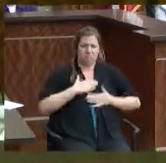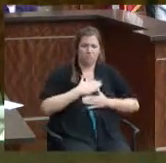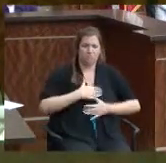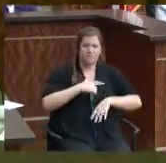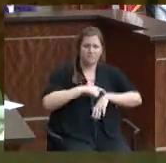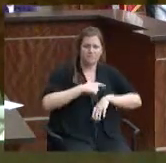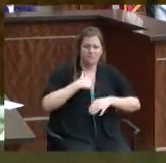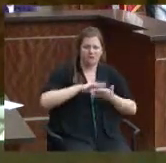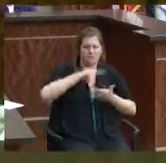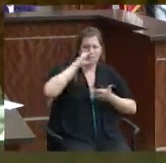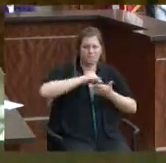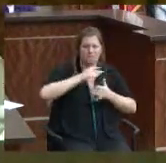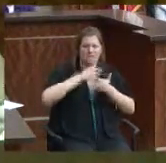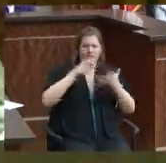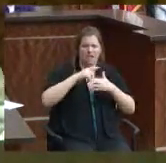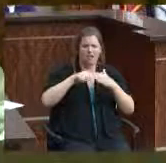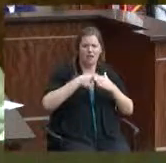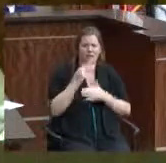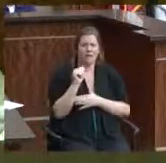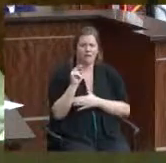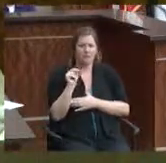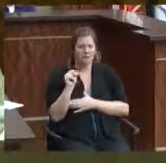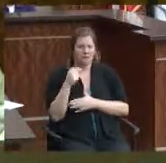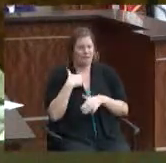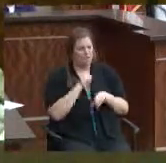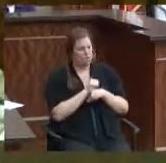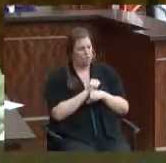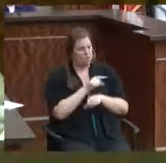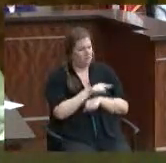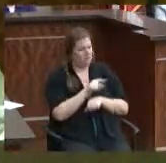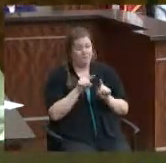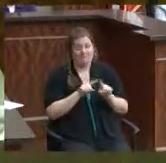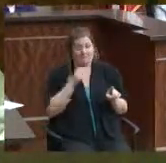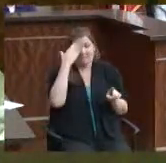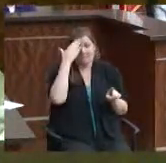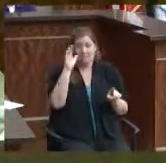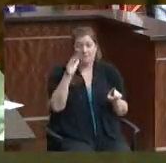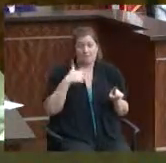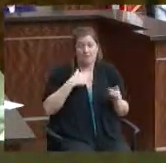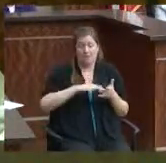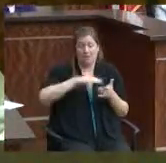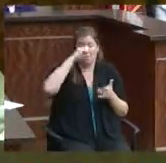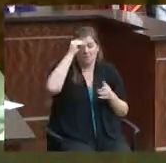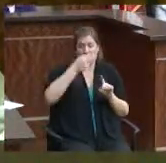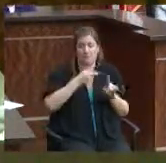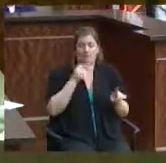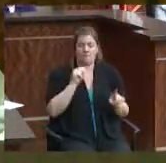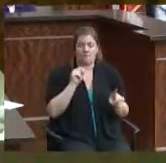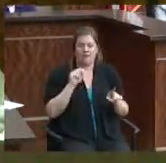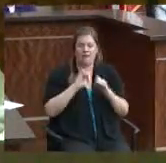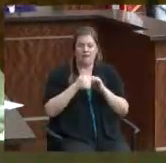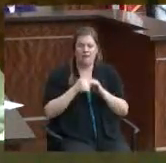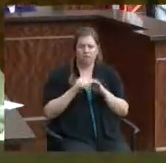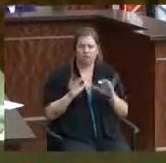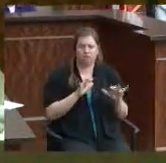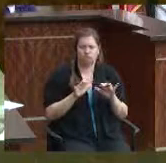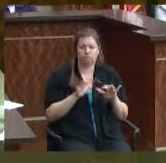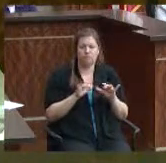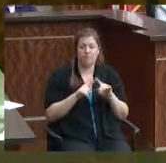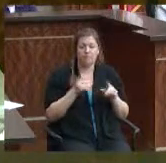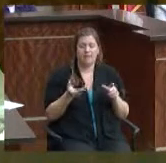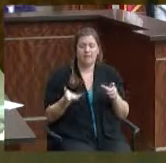time. I learned a lot about the city of Annapolis, although I worked there, that I didn't know in terms of the city's operation. And